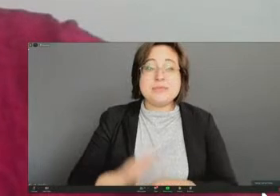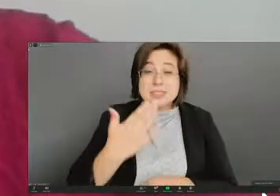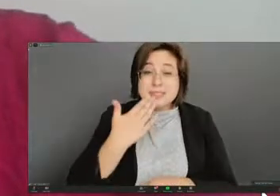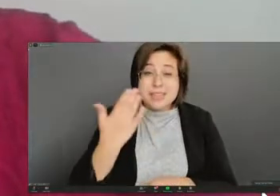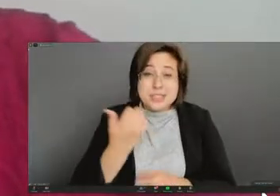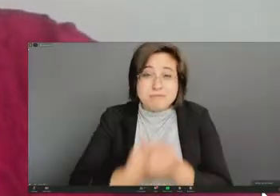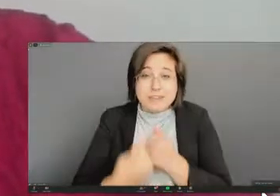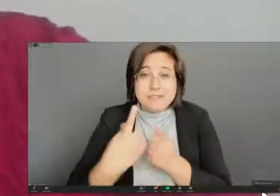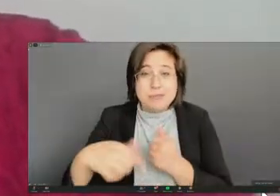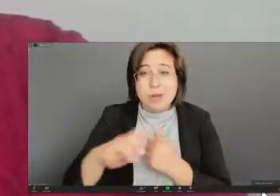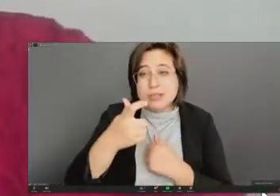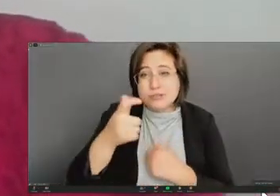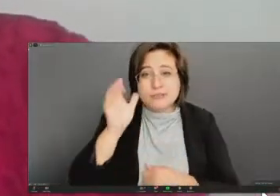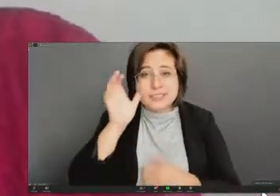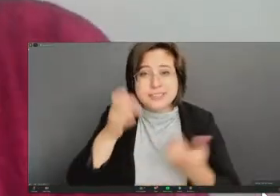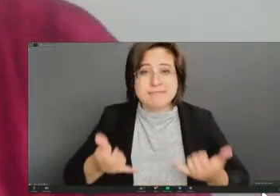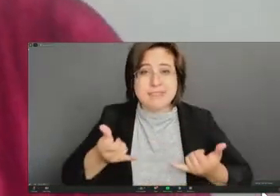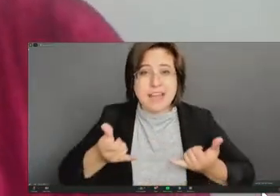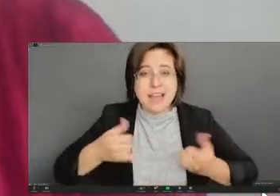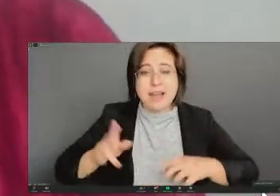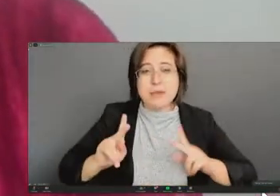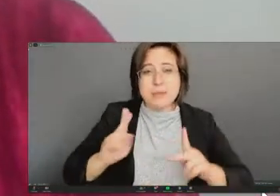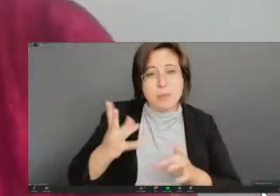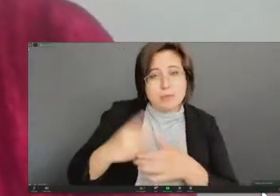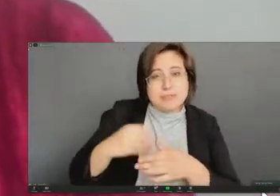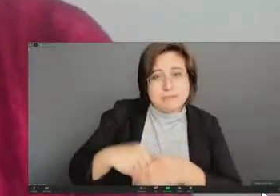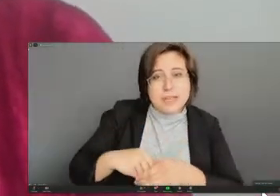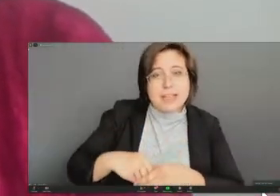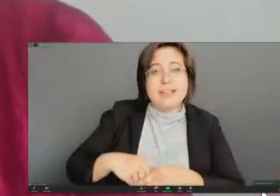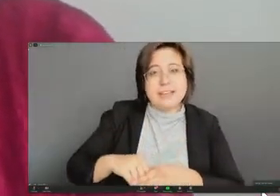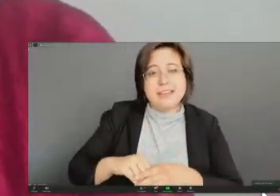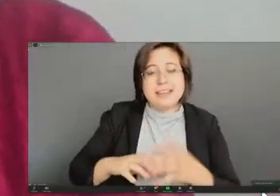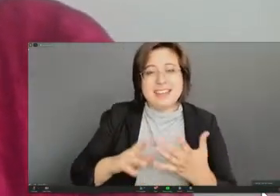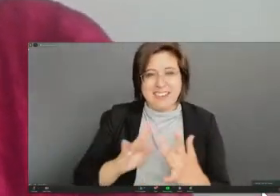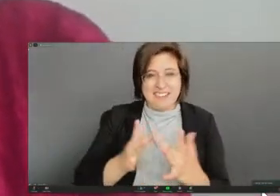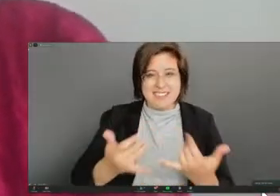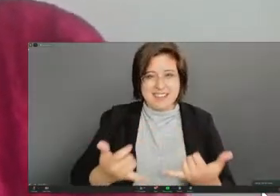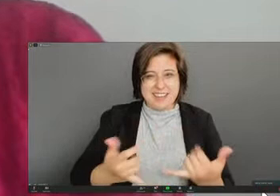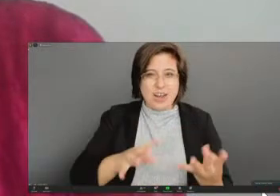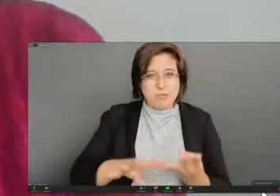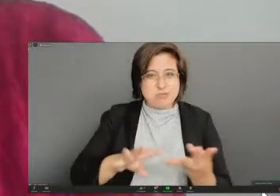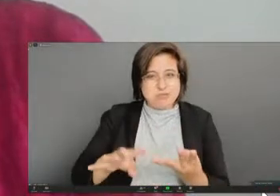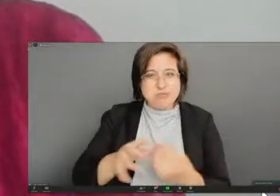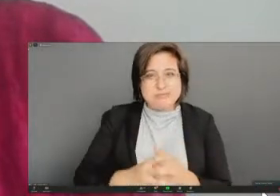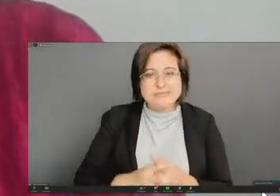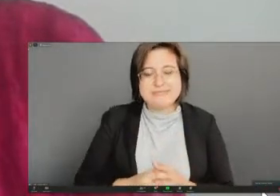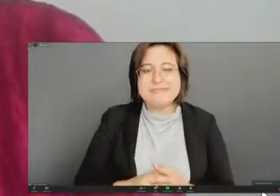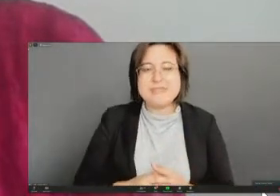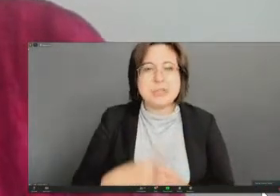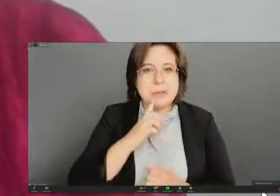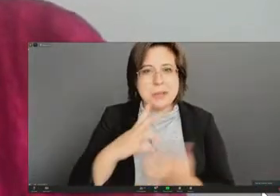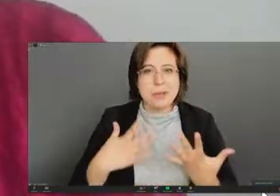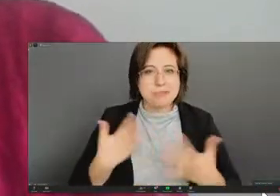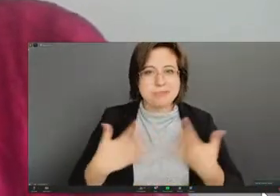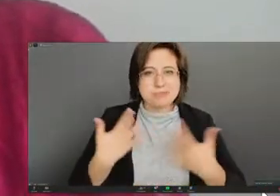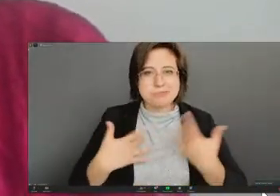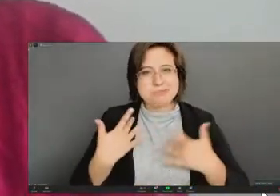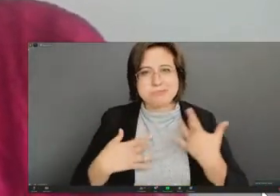listening and participating via live stream. We are excited